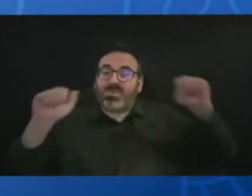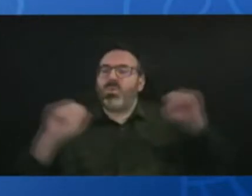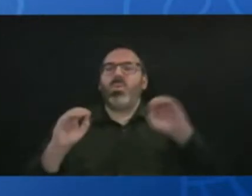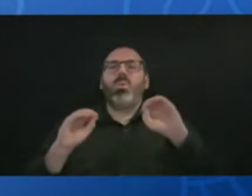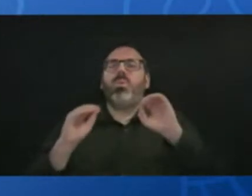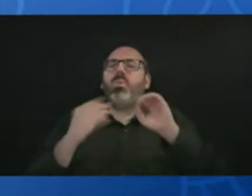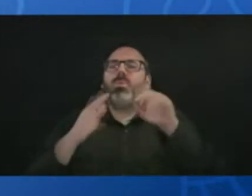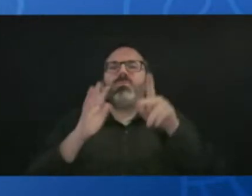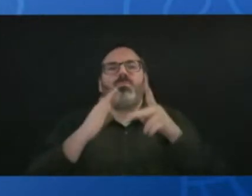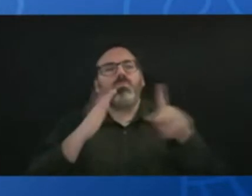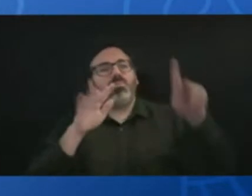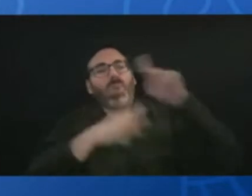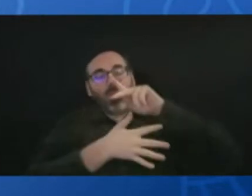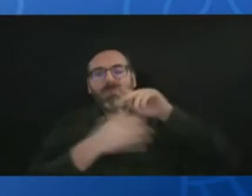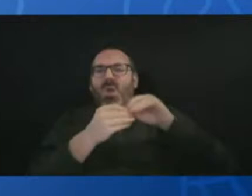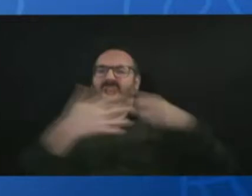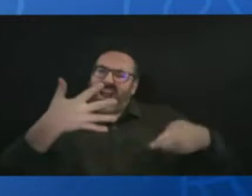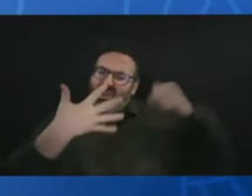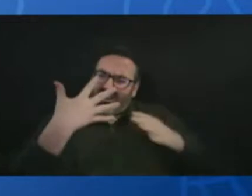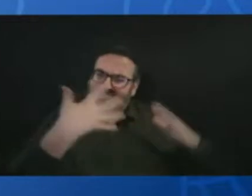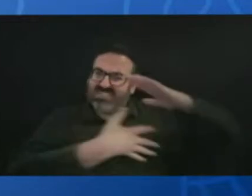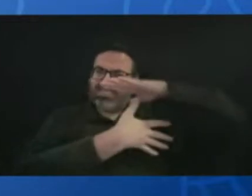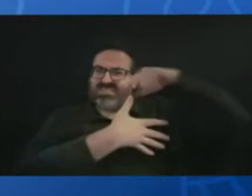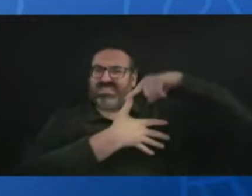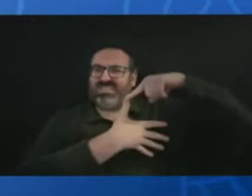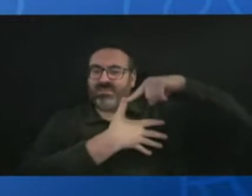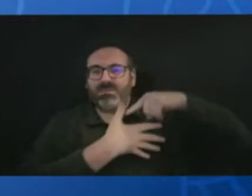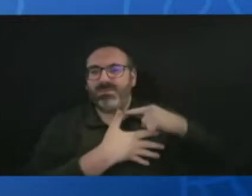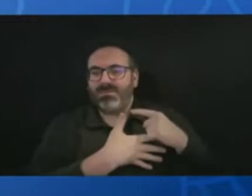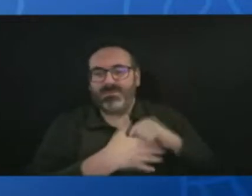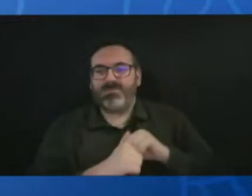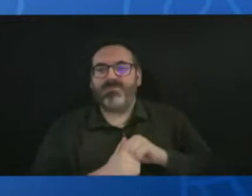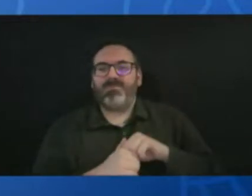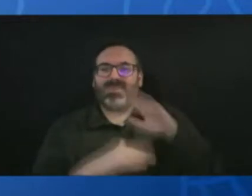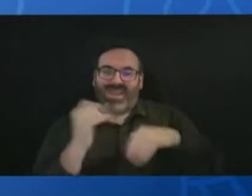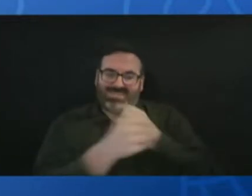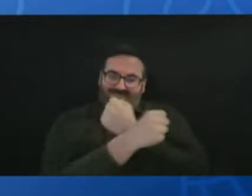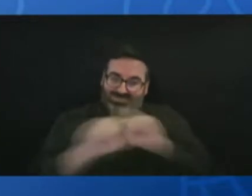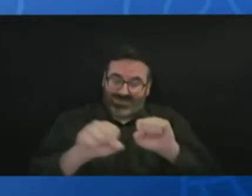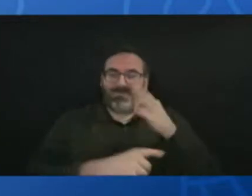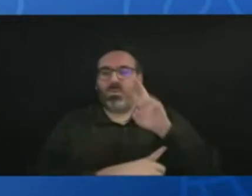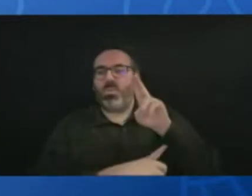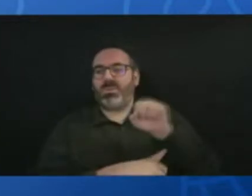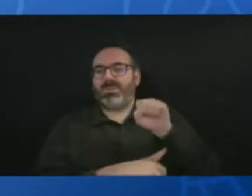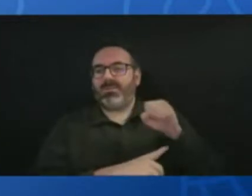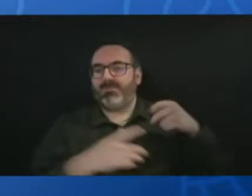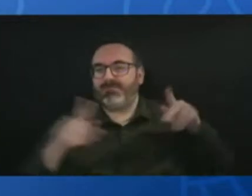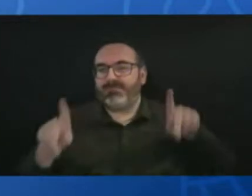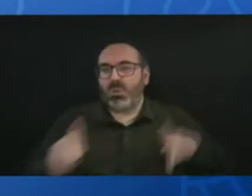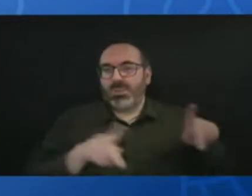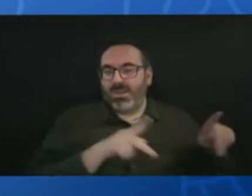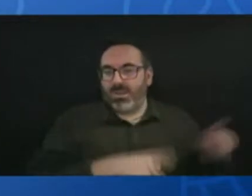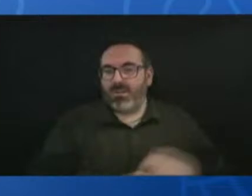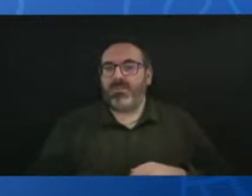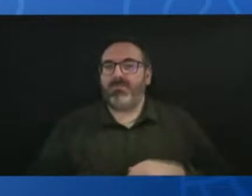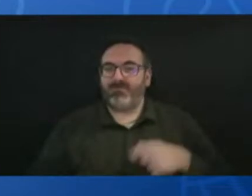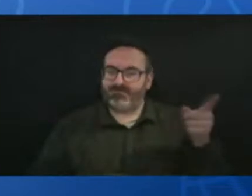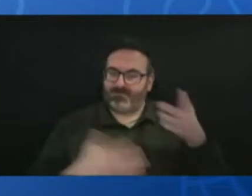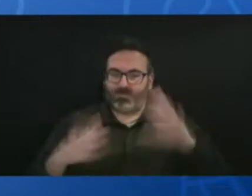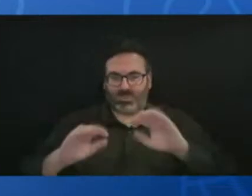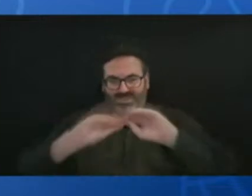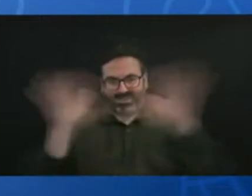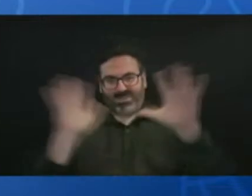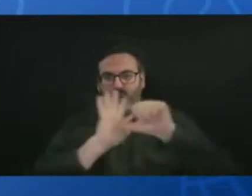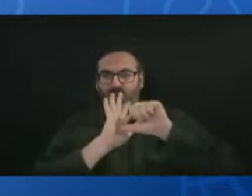and he has made it clear that the United States will defend itself, its personnel, and its interests. So I hope that answers